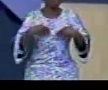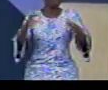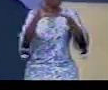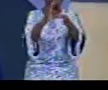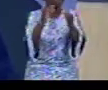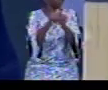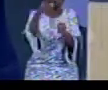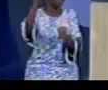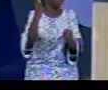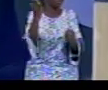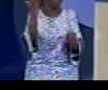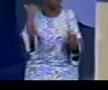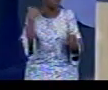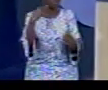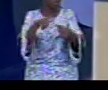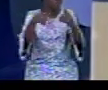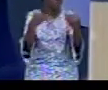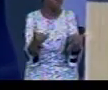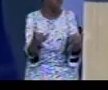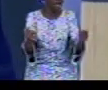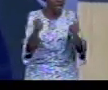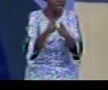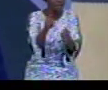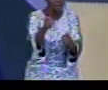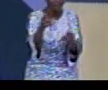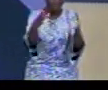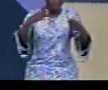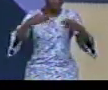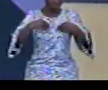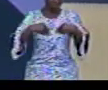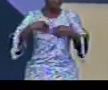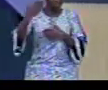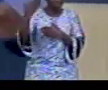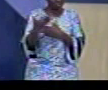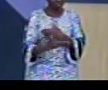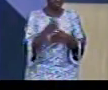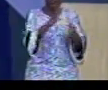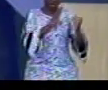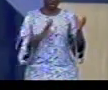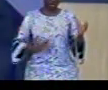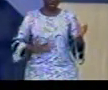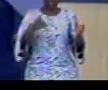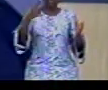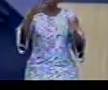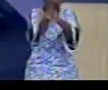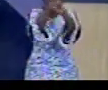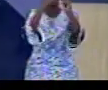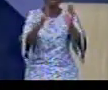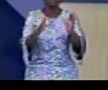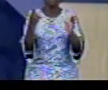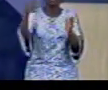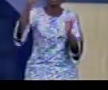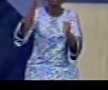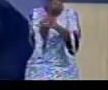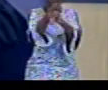as you receive him, Christ, the Savior, the Redeemer,